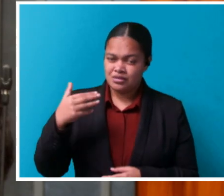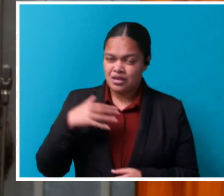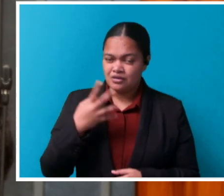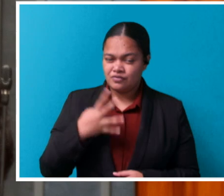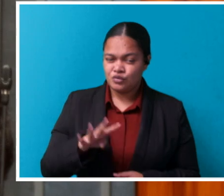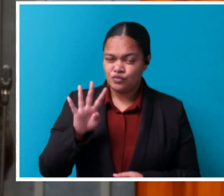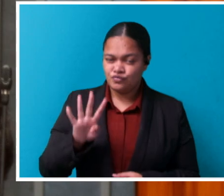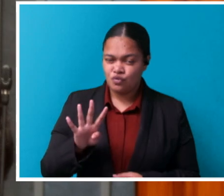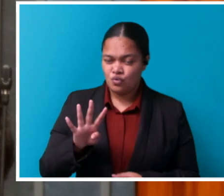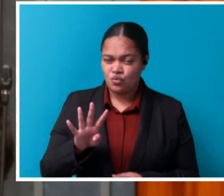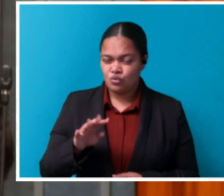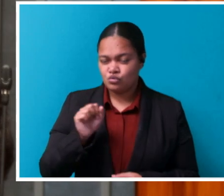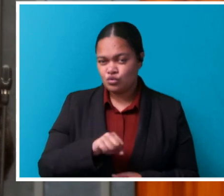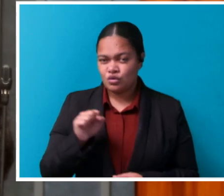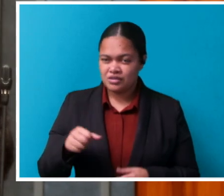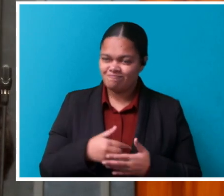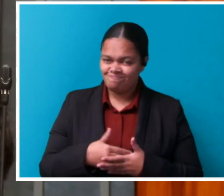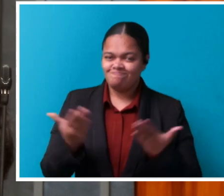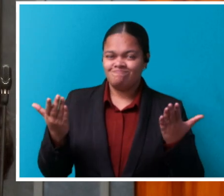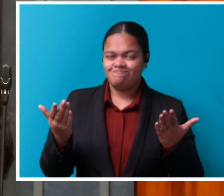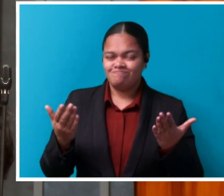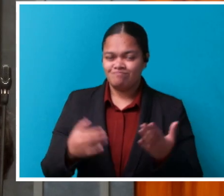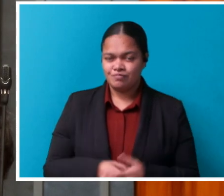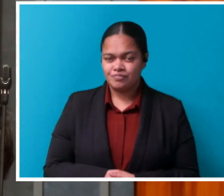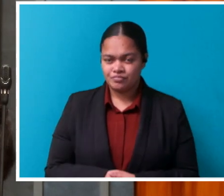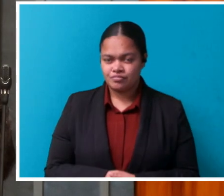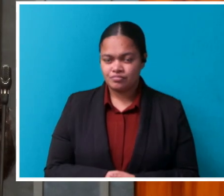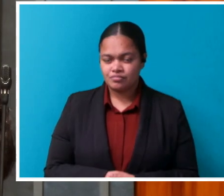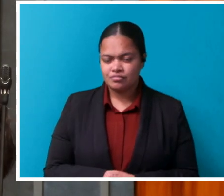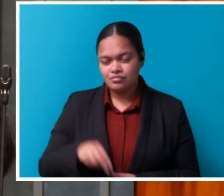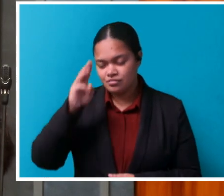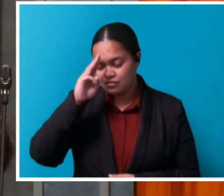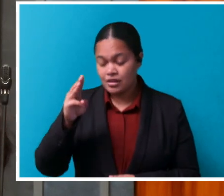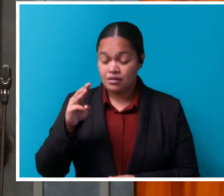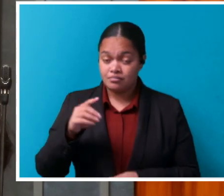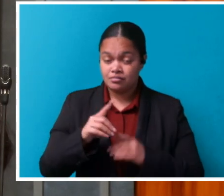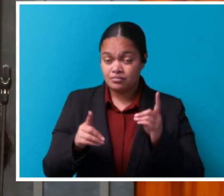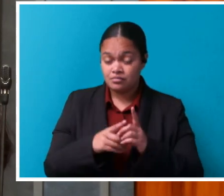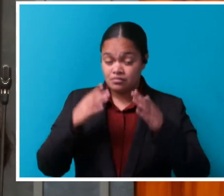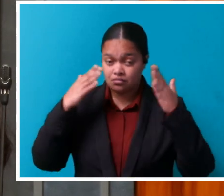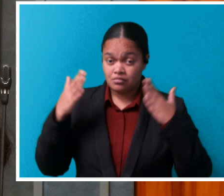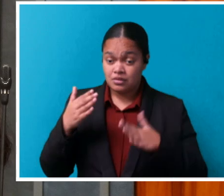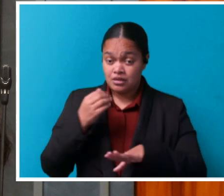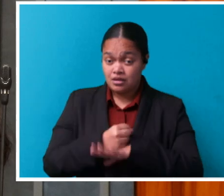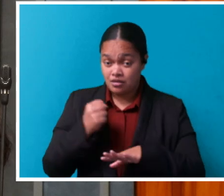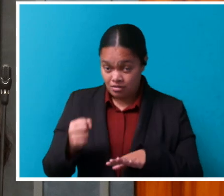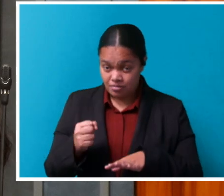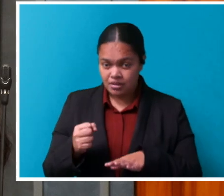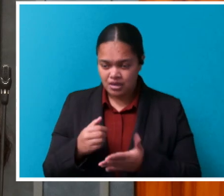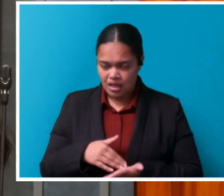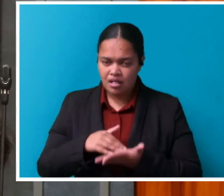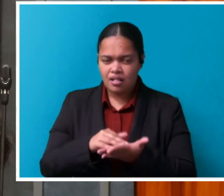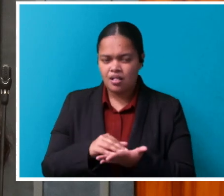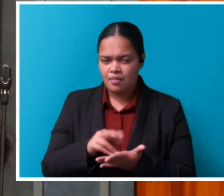18,944 scholarships were given out. Madam Deputy Speaker, the coalition government has assisted unemployed youths